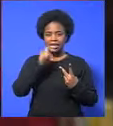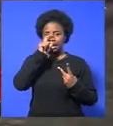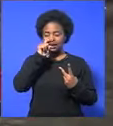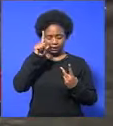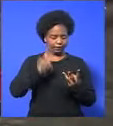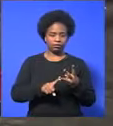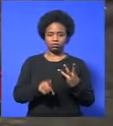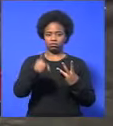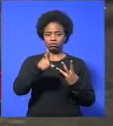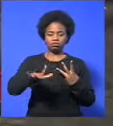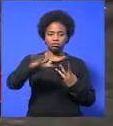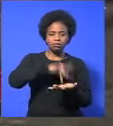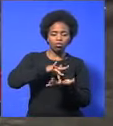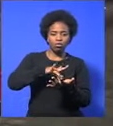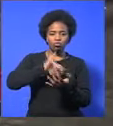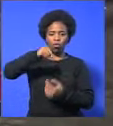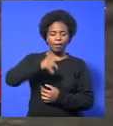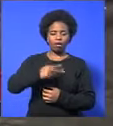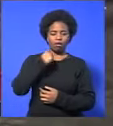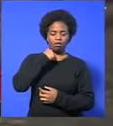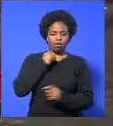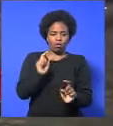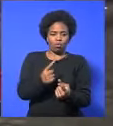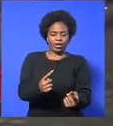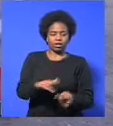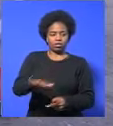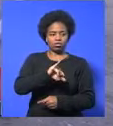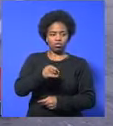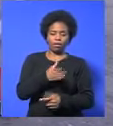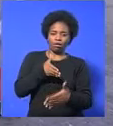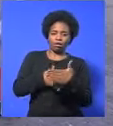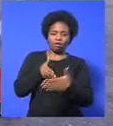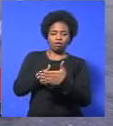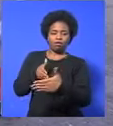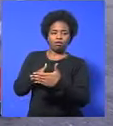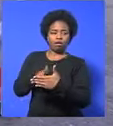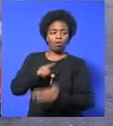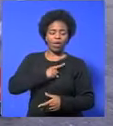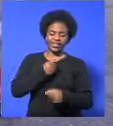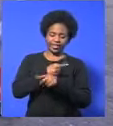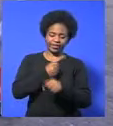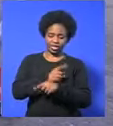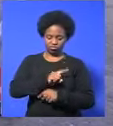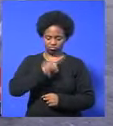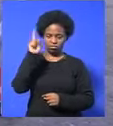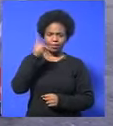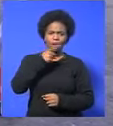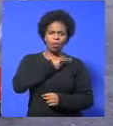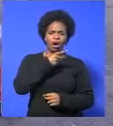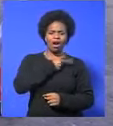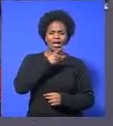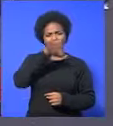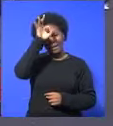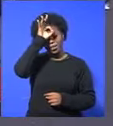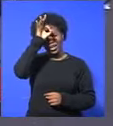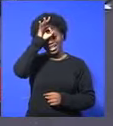Randburg, Central Johannesburg and many other areas. Taxi drivers say there are no reasons for the impounding